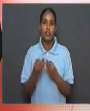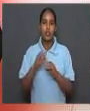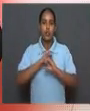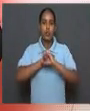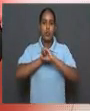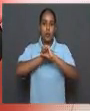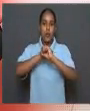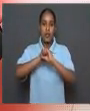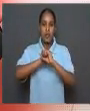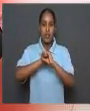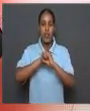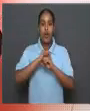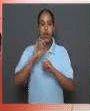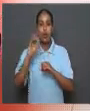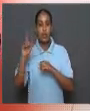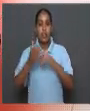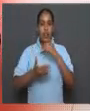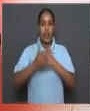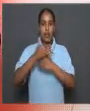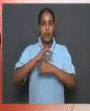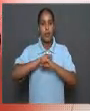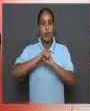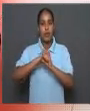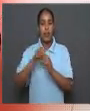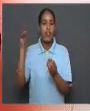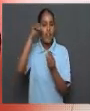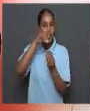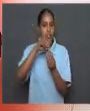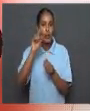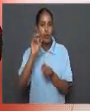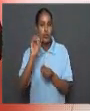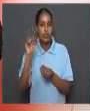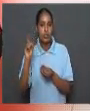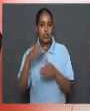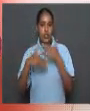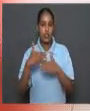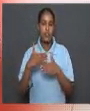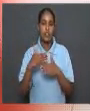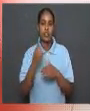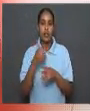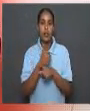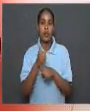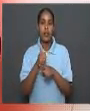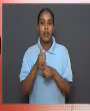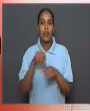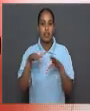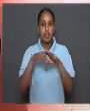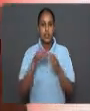protective oxide layer that prevents further oxidation of the metal